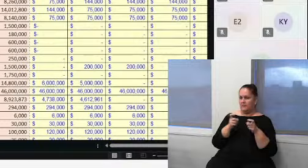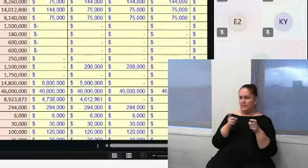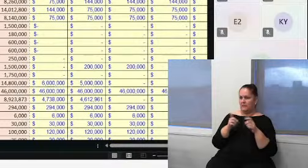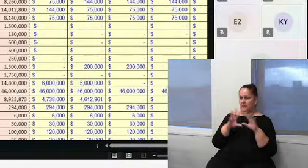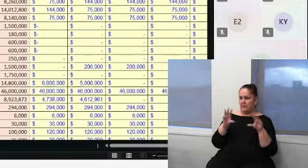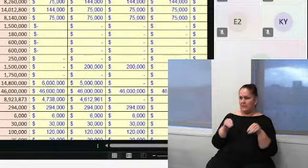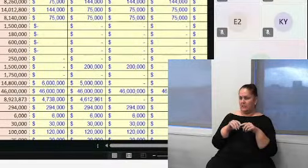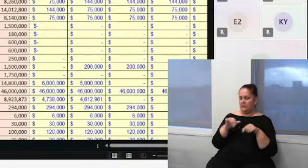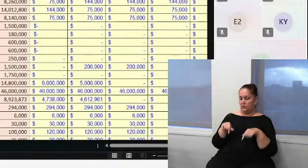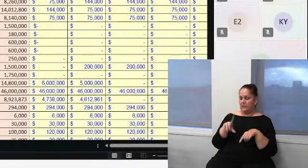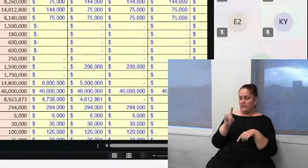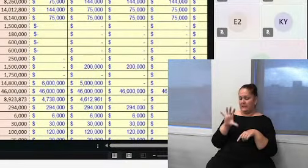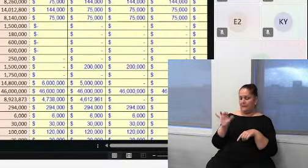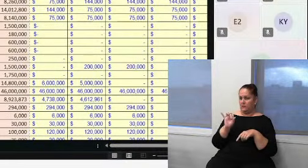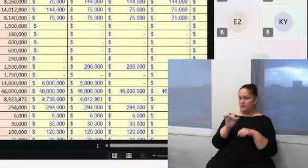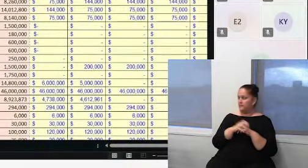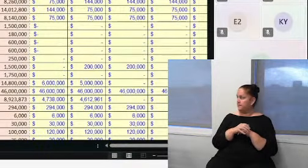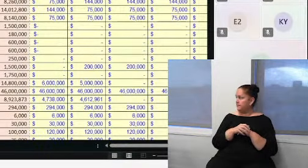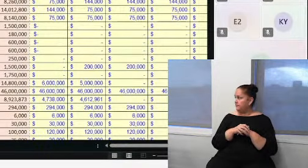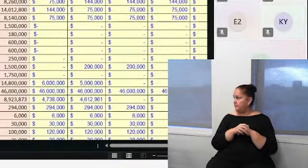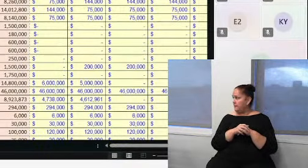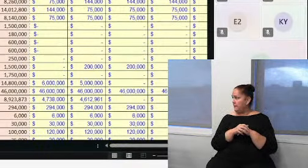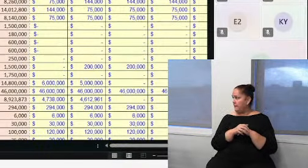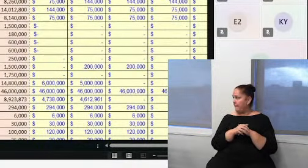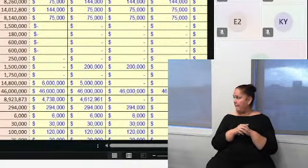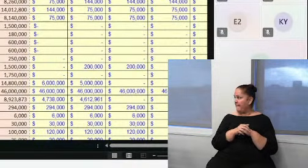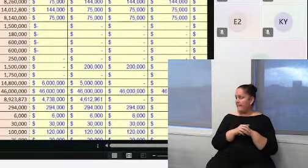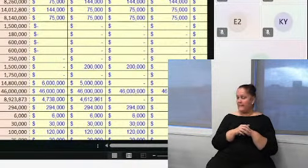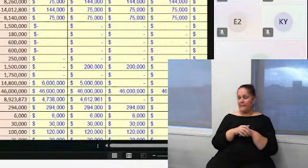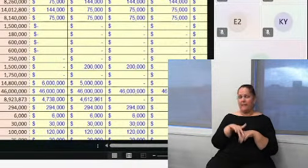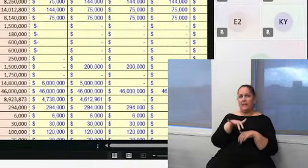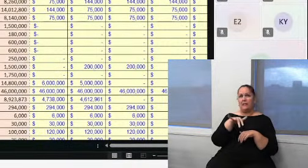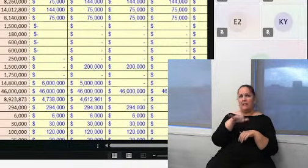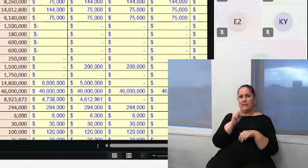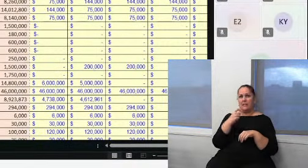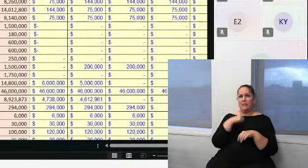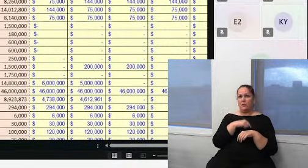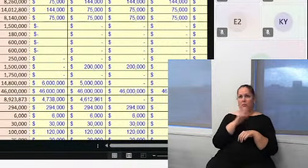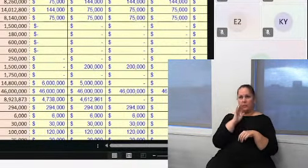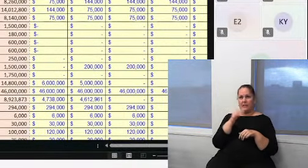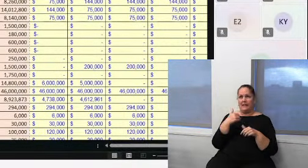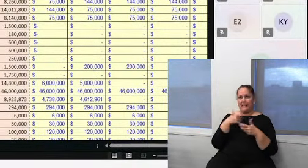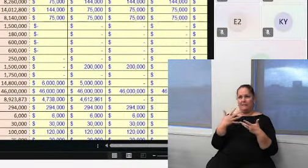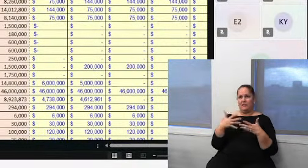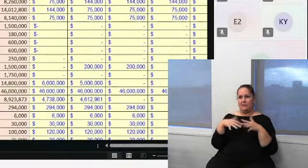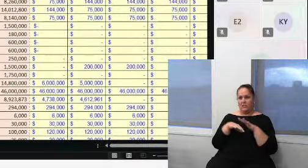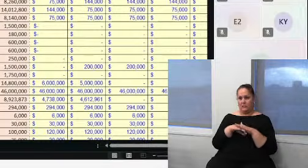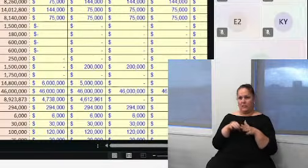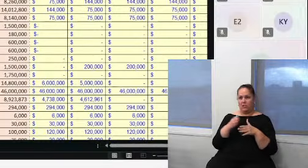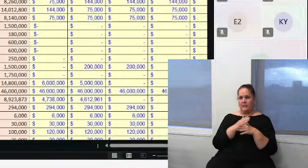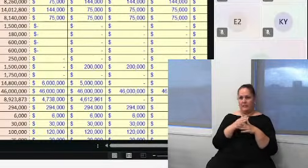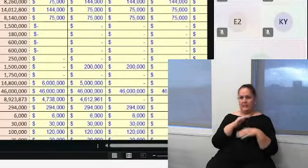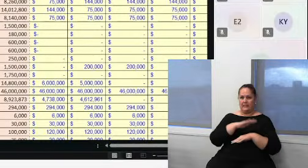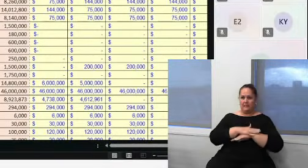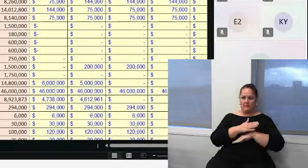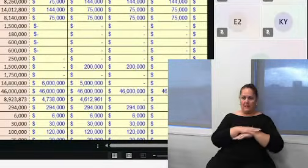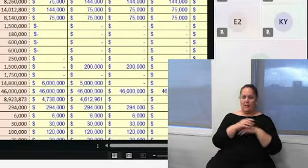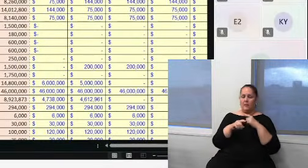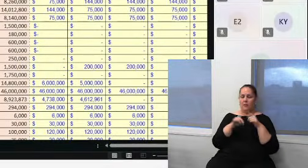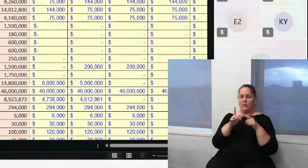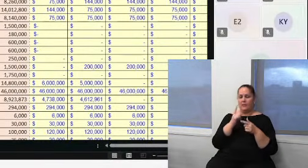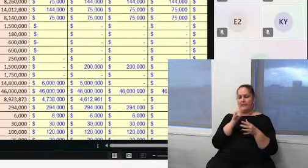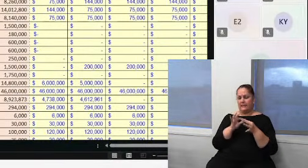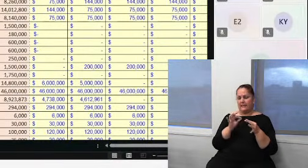outage management system in this December timeframe as well? That part, no. So Yes, we will have integrations between